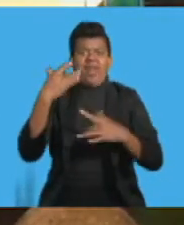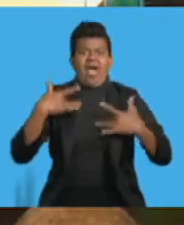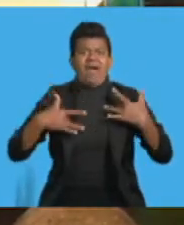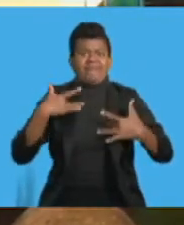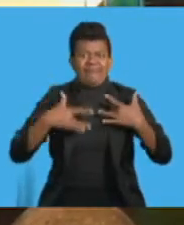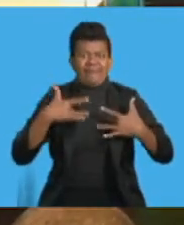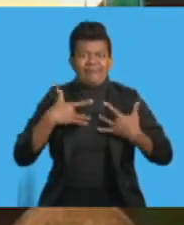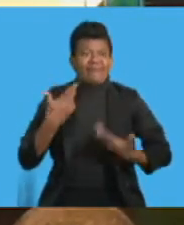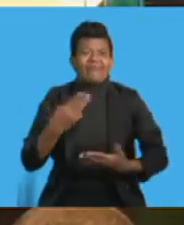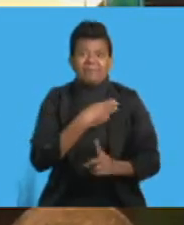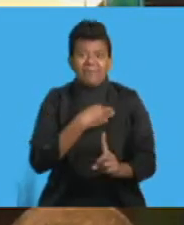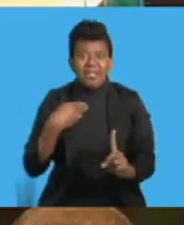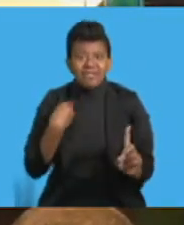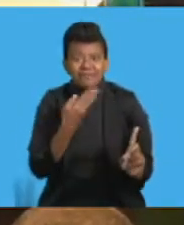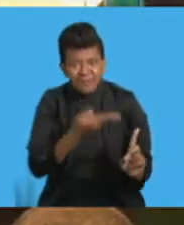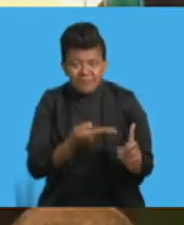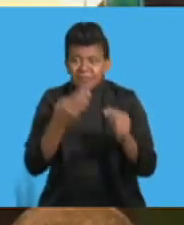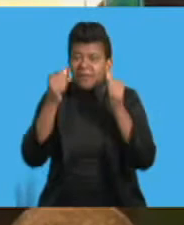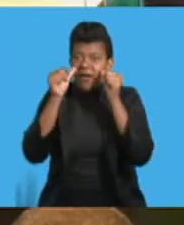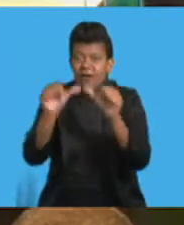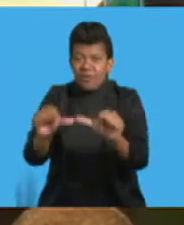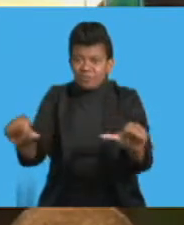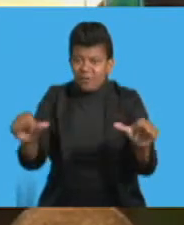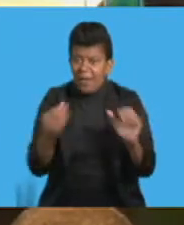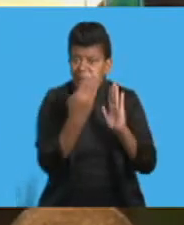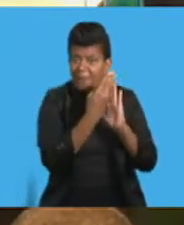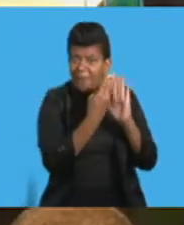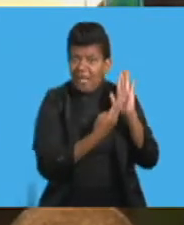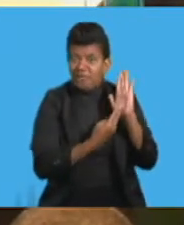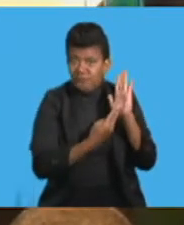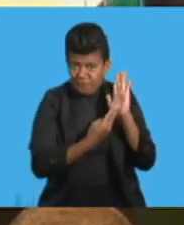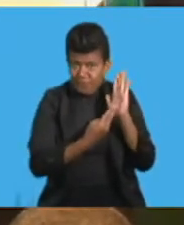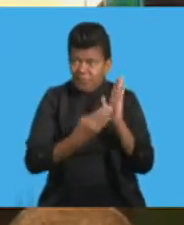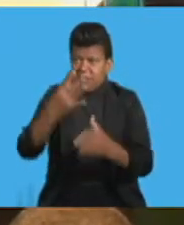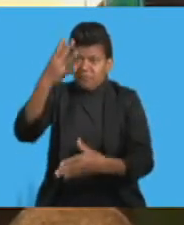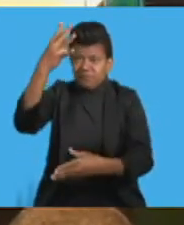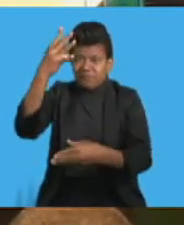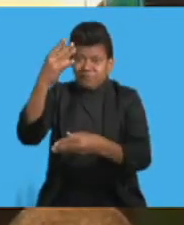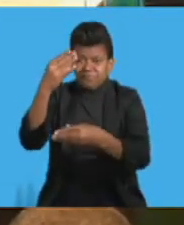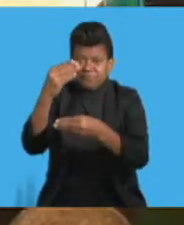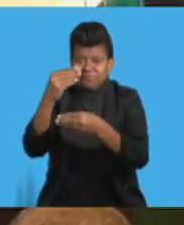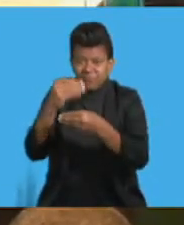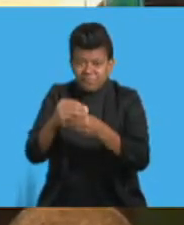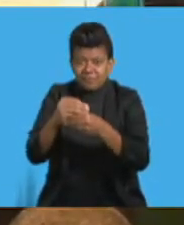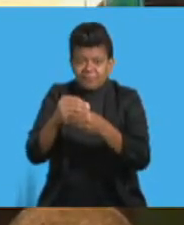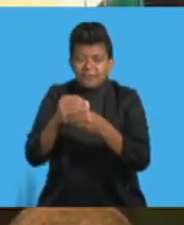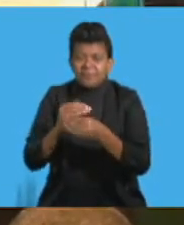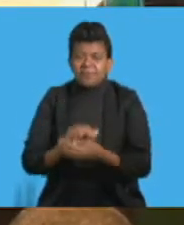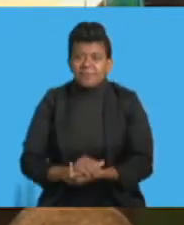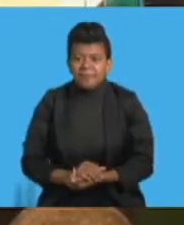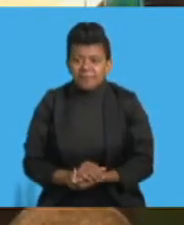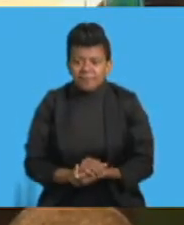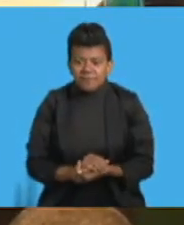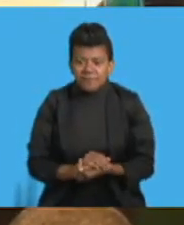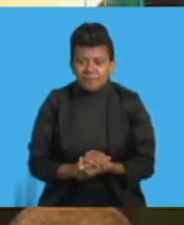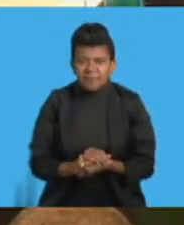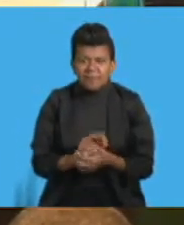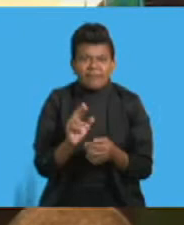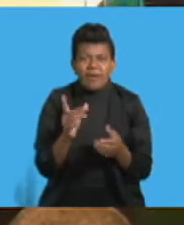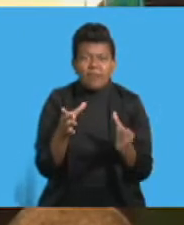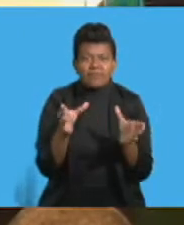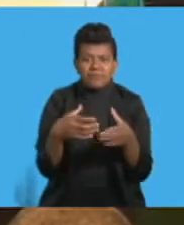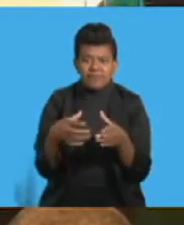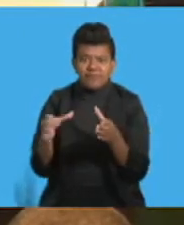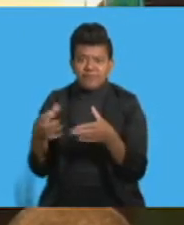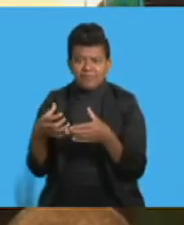budget overall, apart from contributing towards growth and development and contributing to